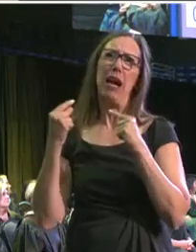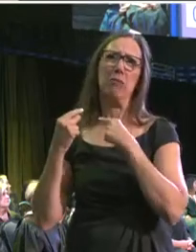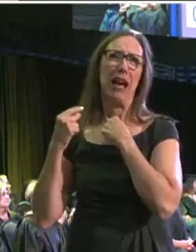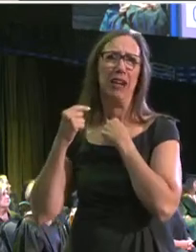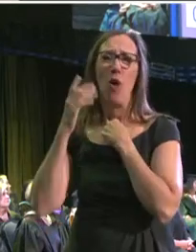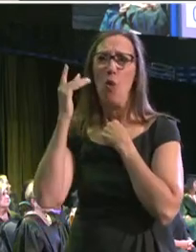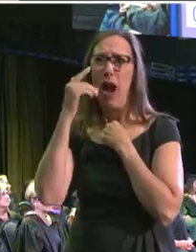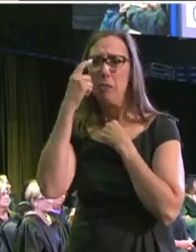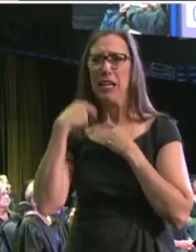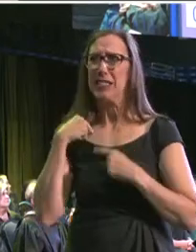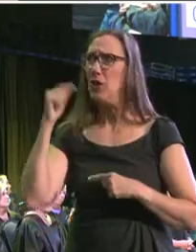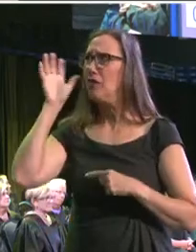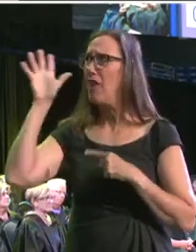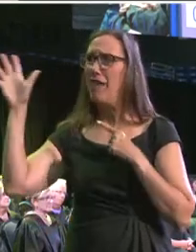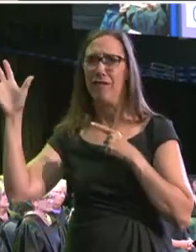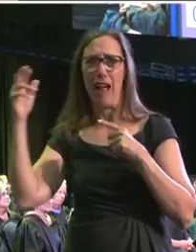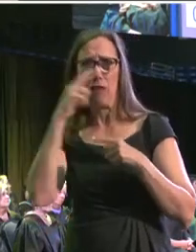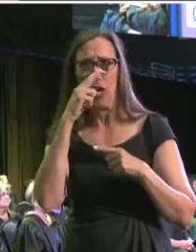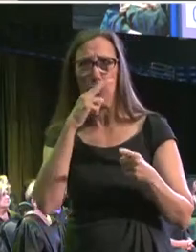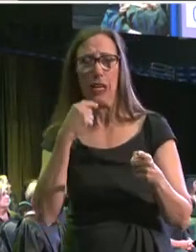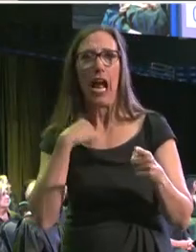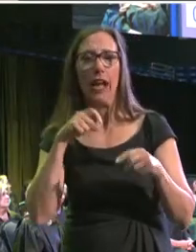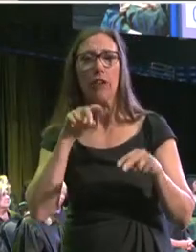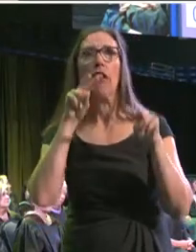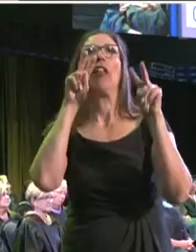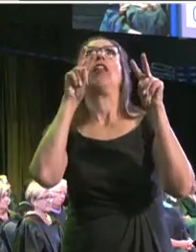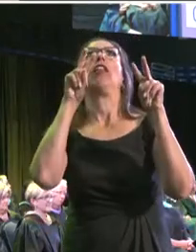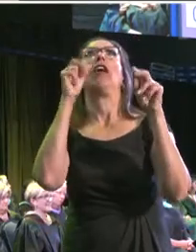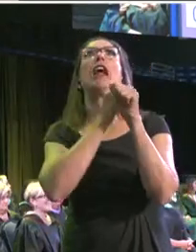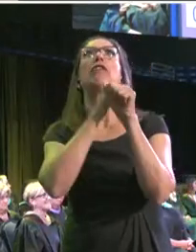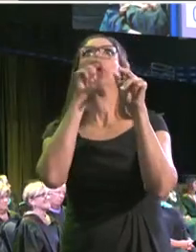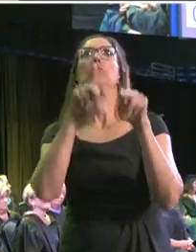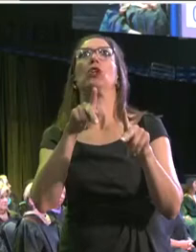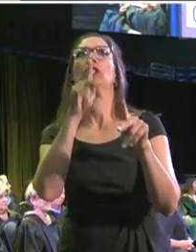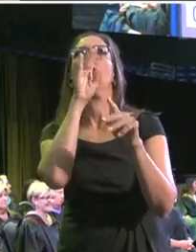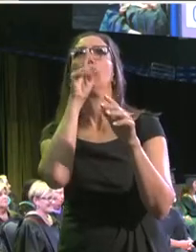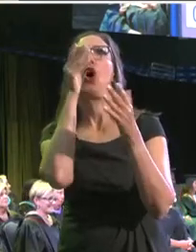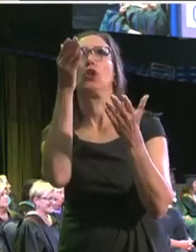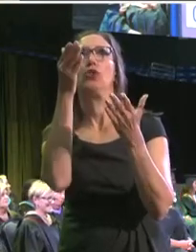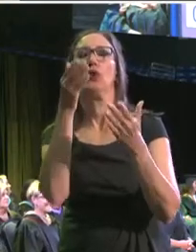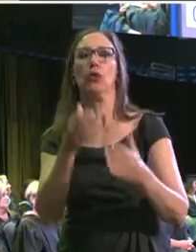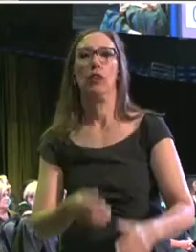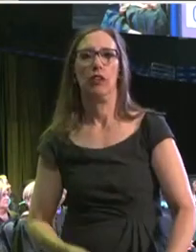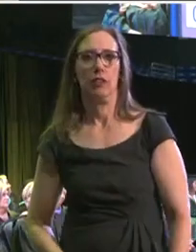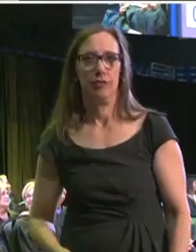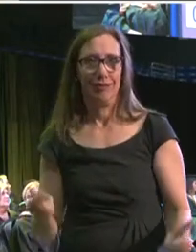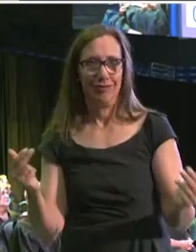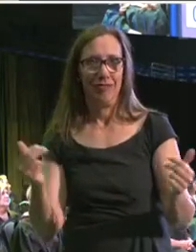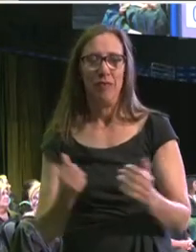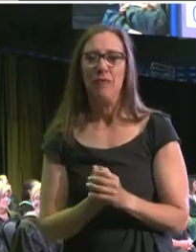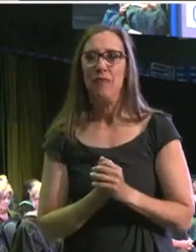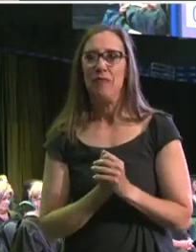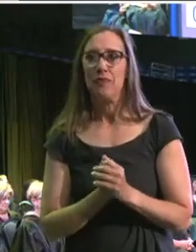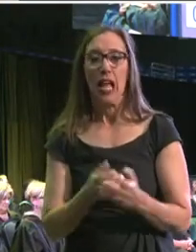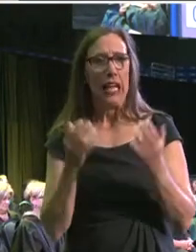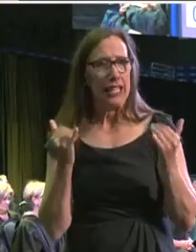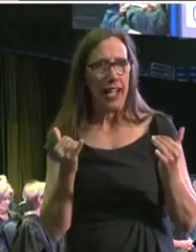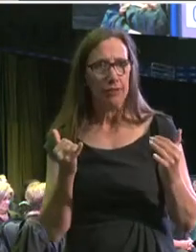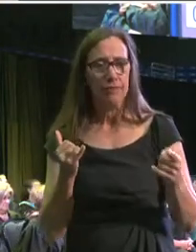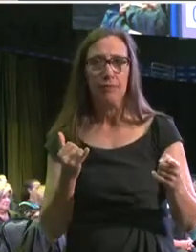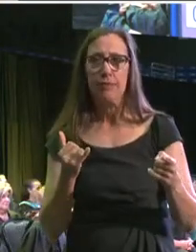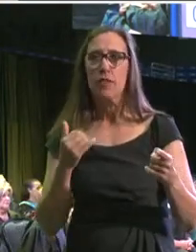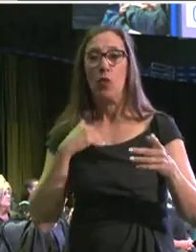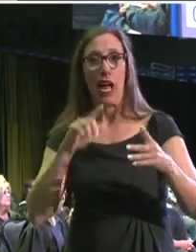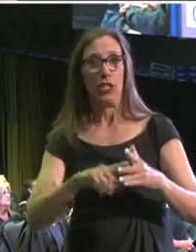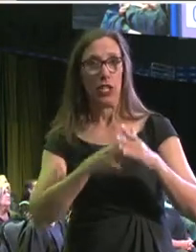due to the fact I was a 5'5" freshman and I had to look up to every single person I talked to. Now, although we had to start